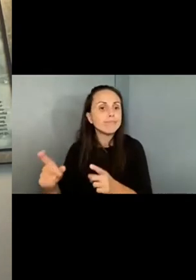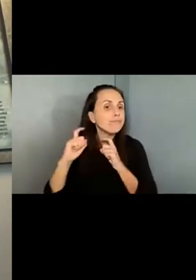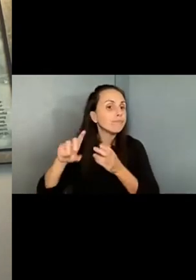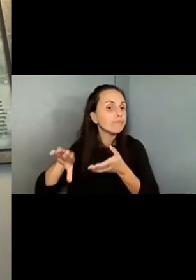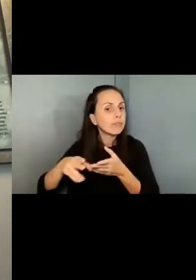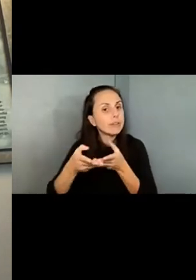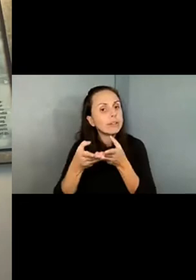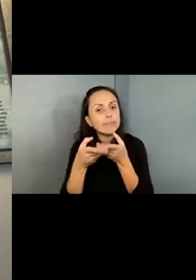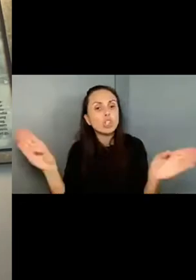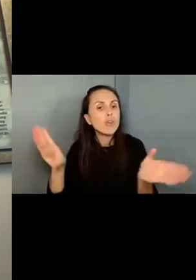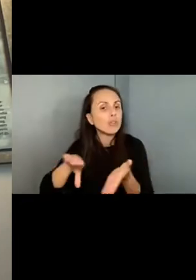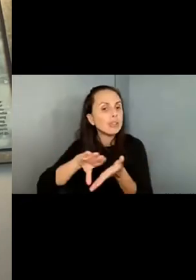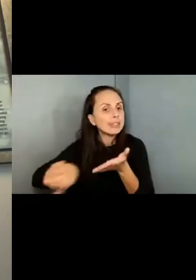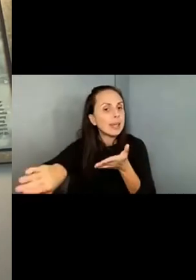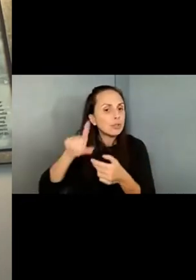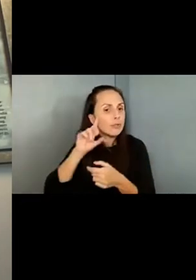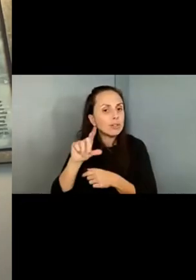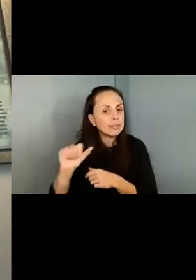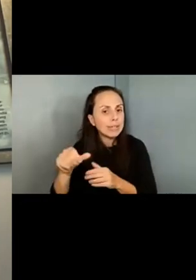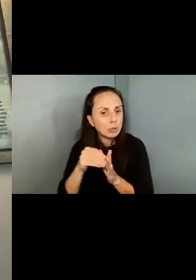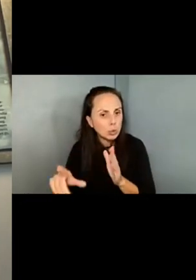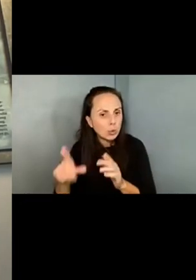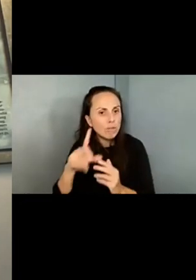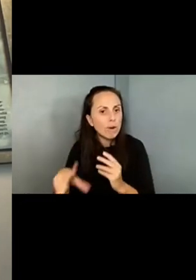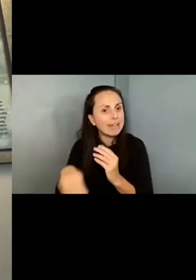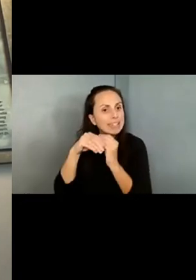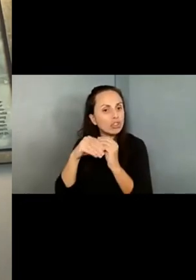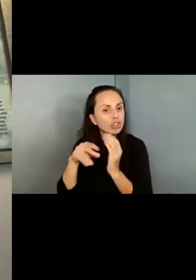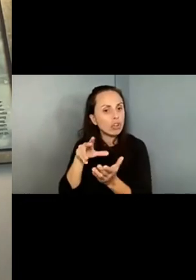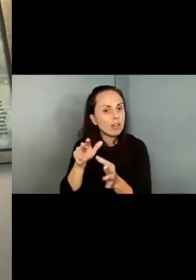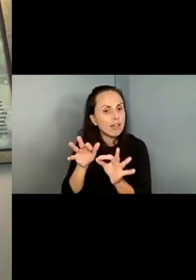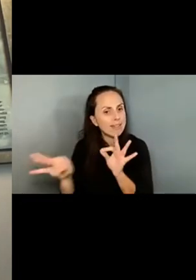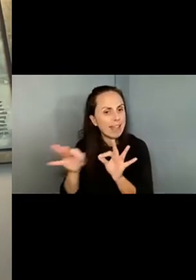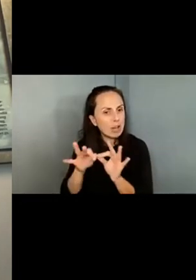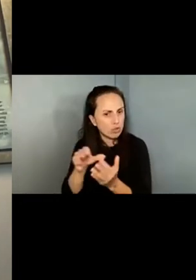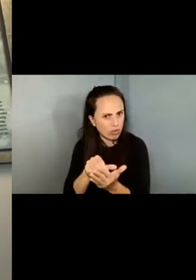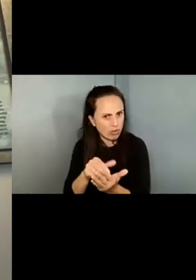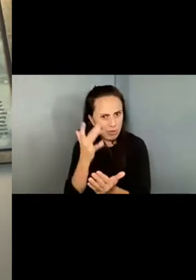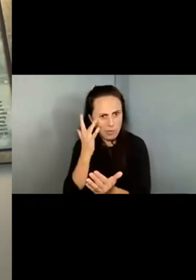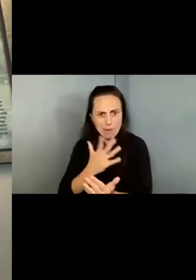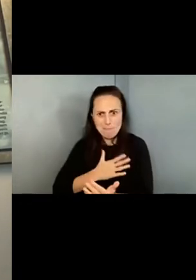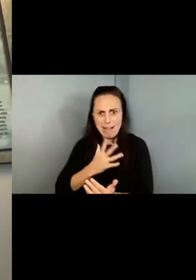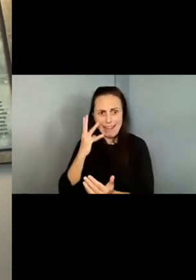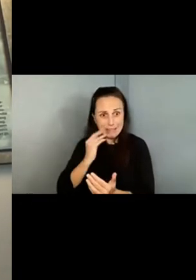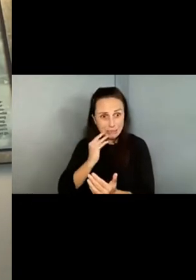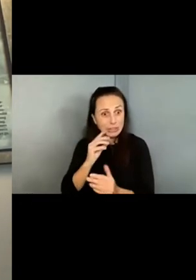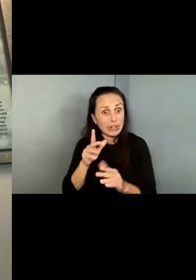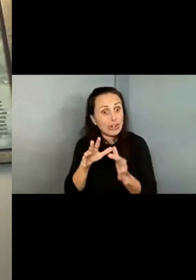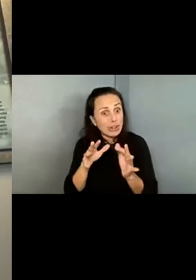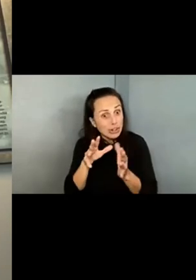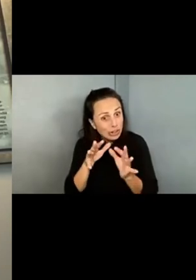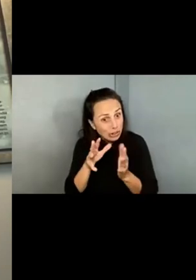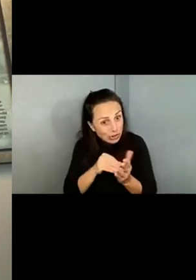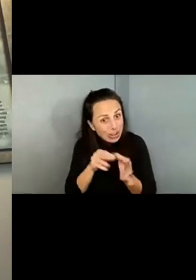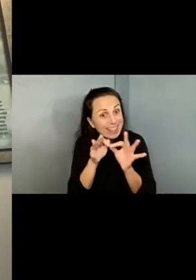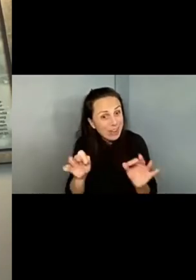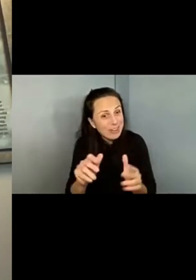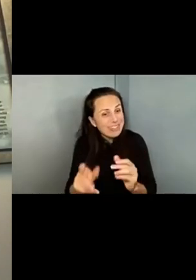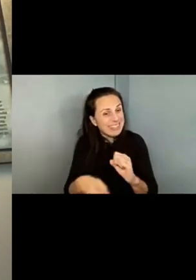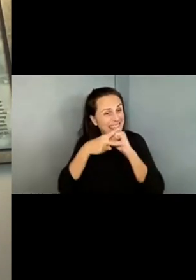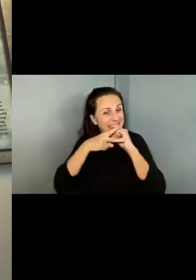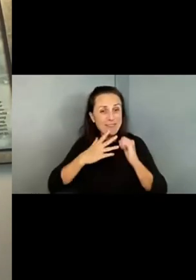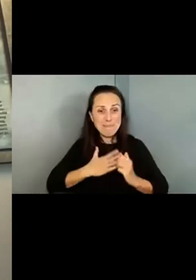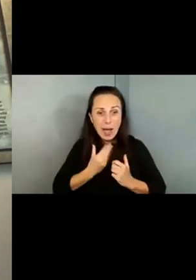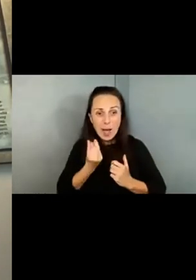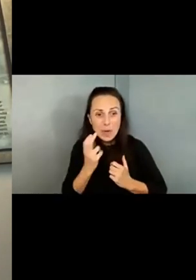to disabled students from additional language learning when, in my experience, learning languages saved my own